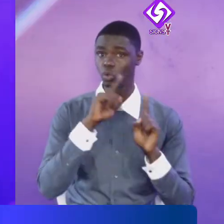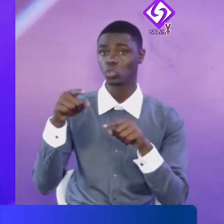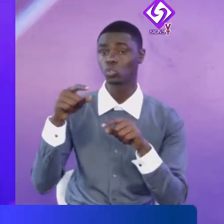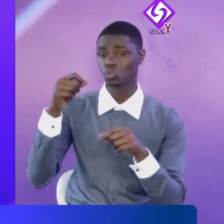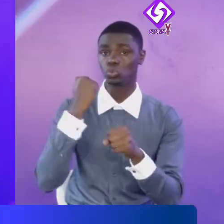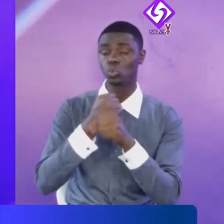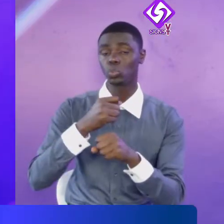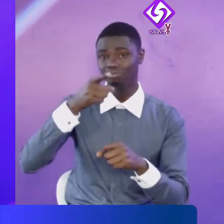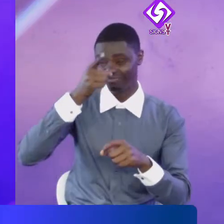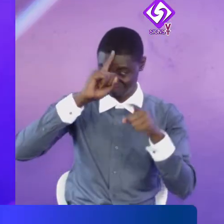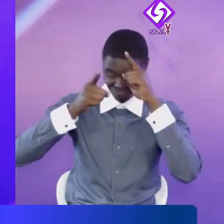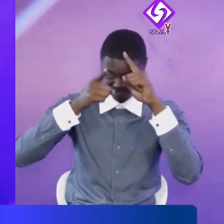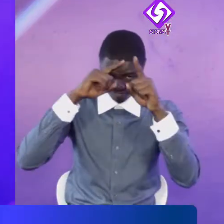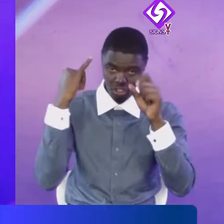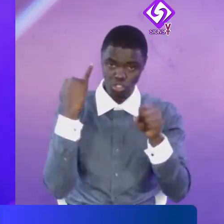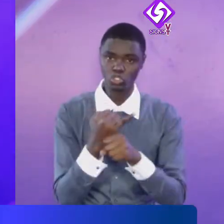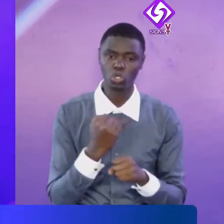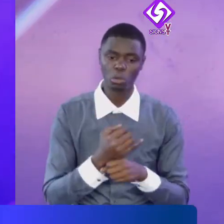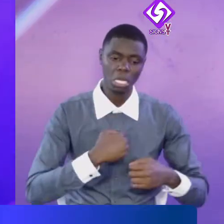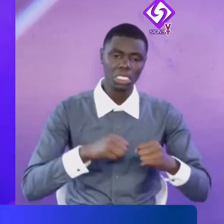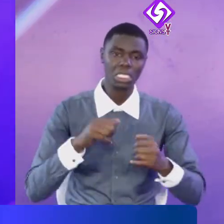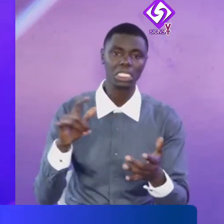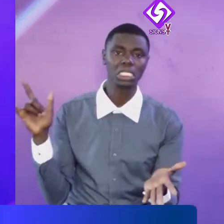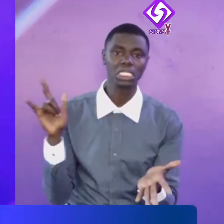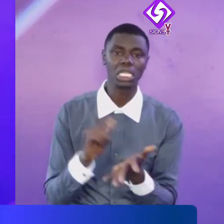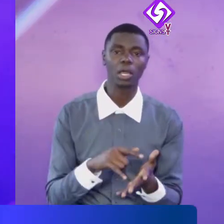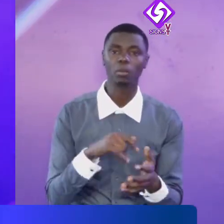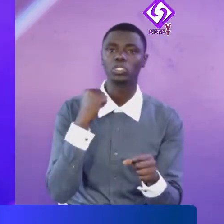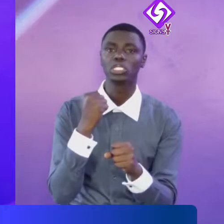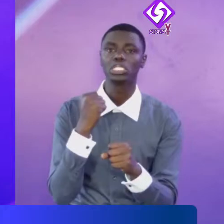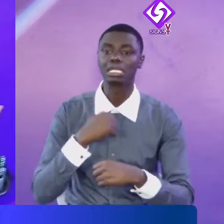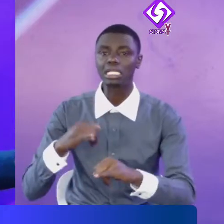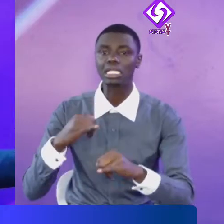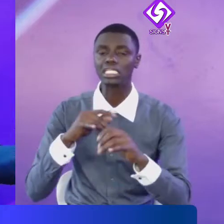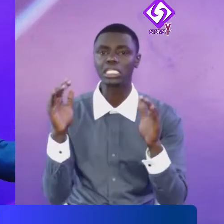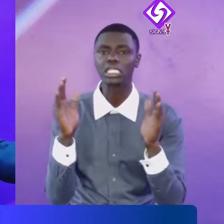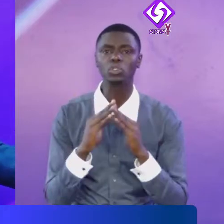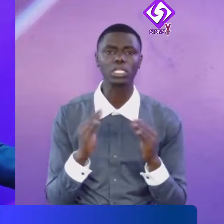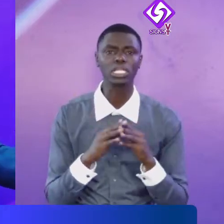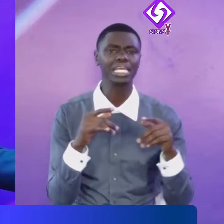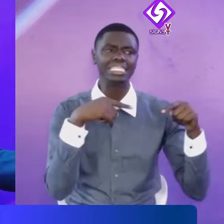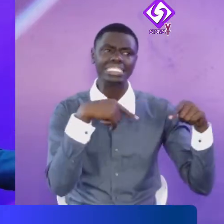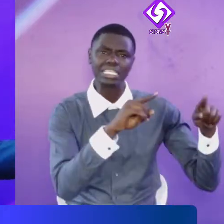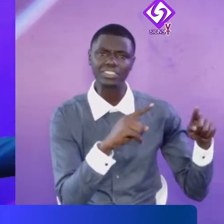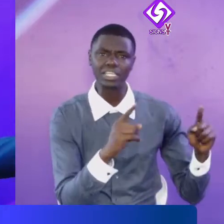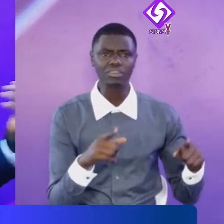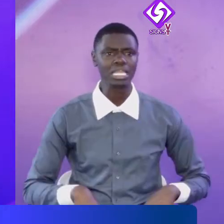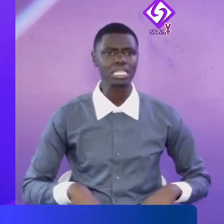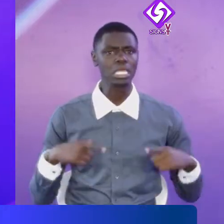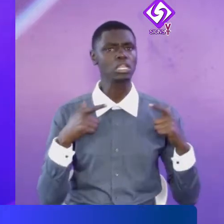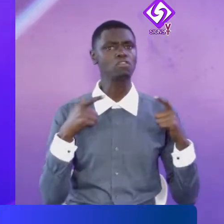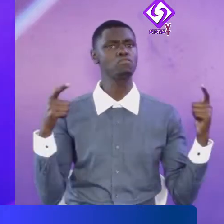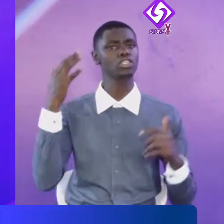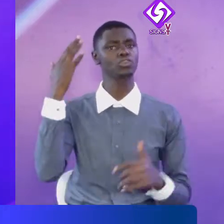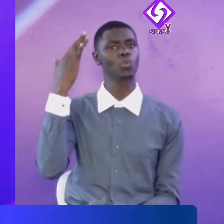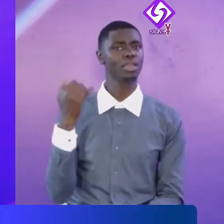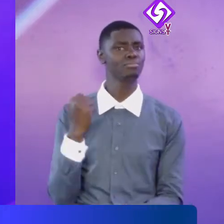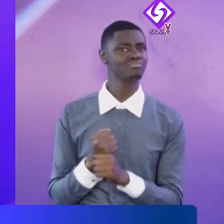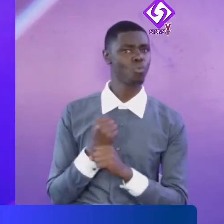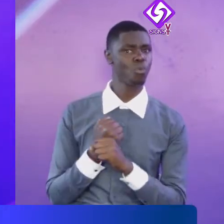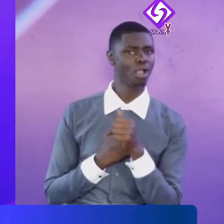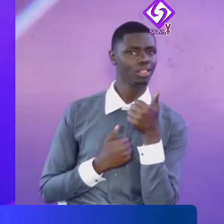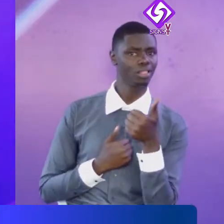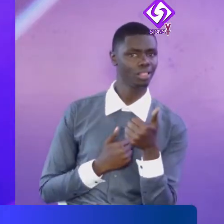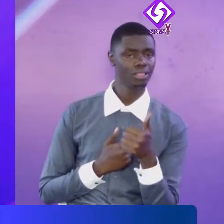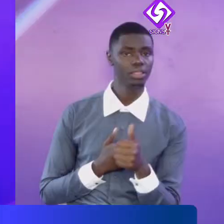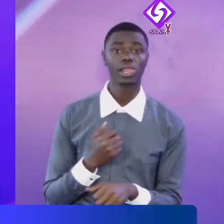job, cleaning the airport, cleaning the toilet, working in what and what. But for them, they live large because they have oil.